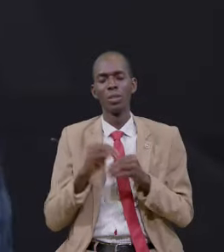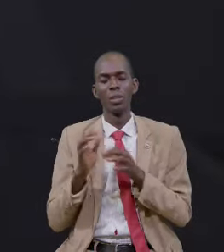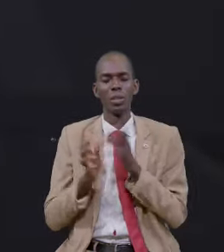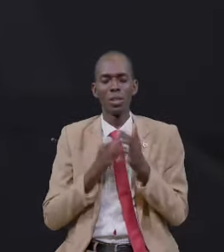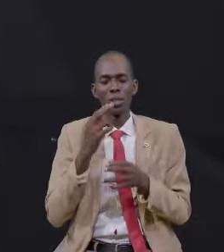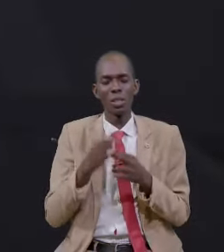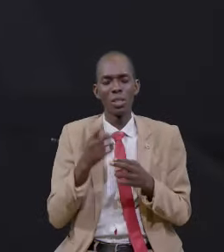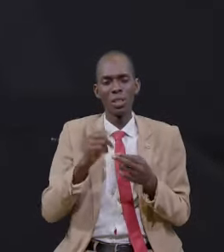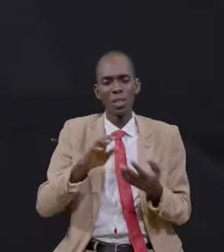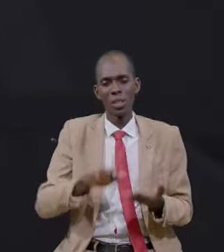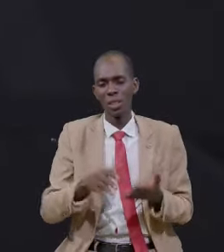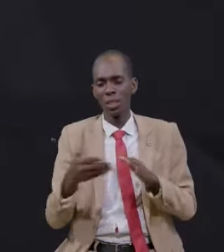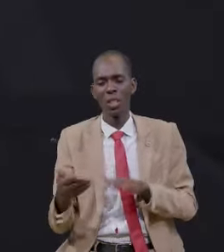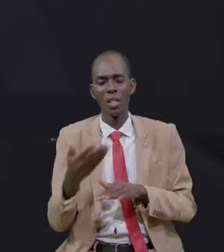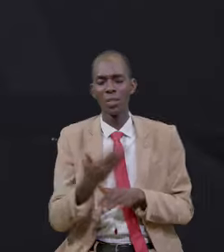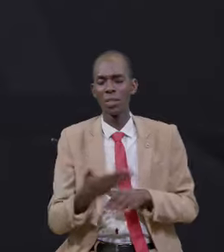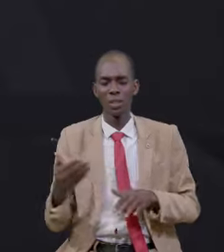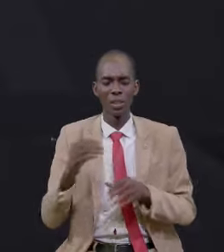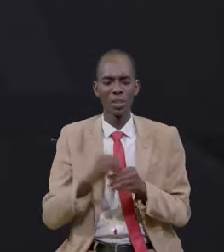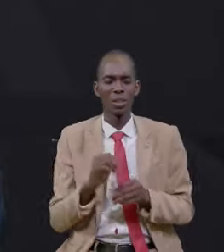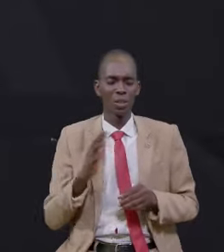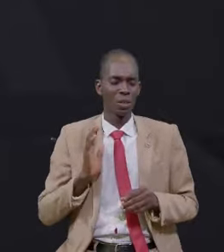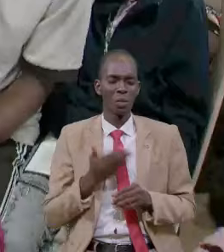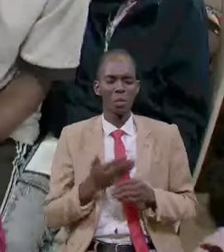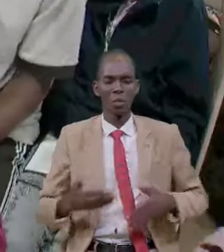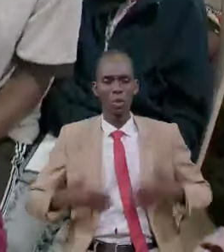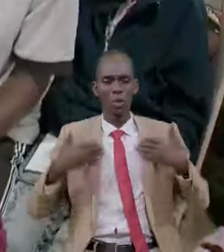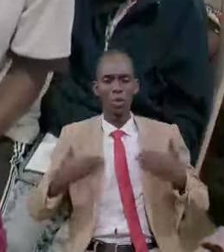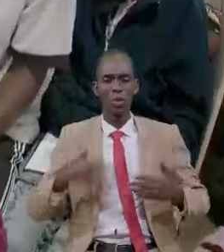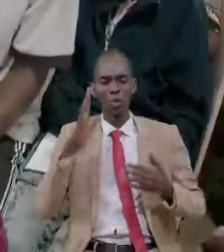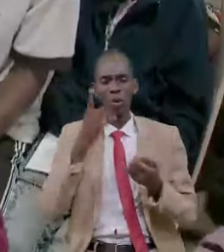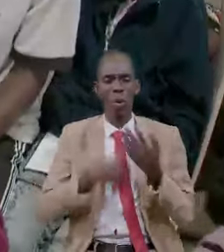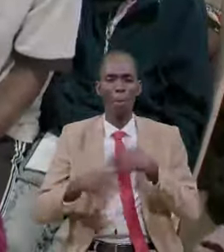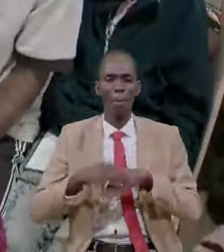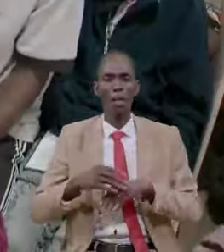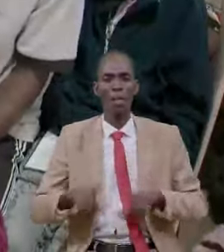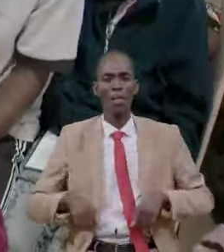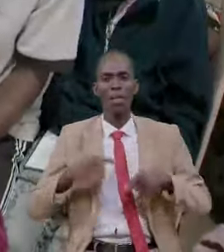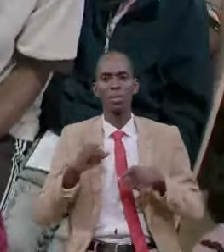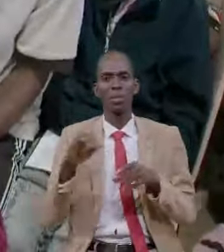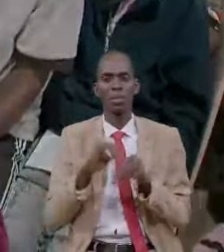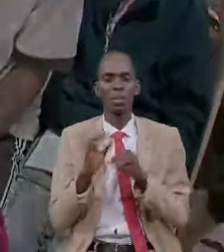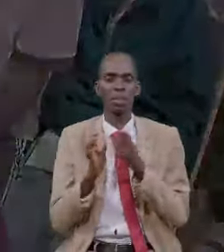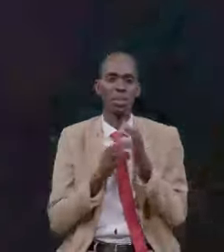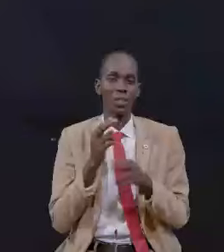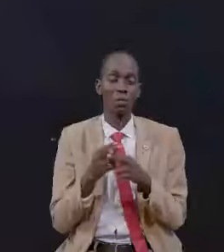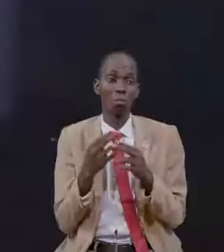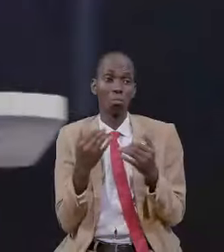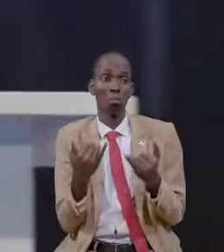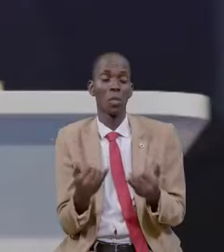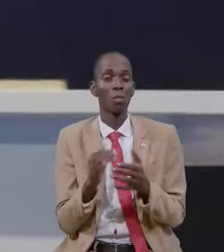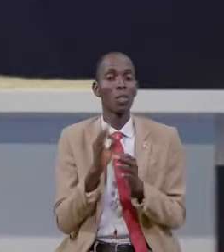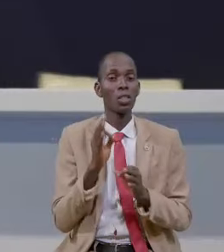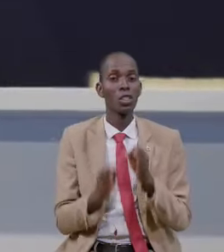body, everything will come alive in Jesus' name. Now, if you